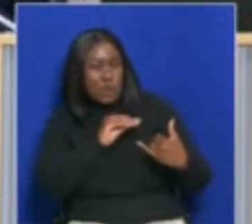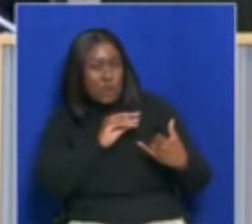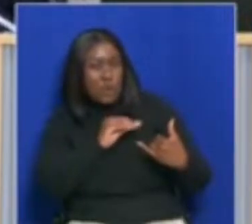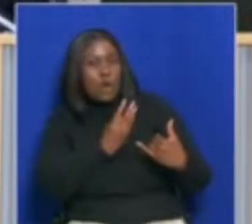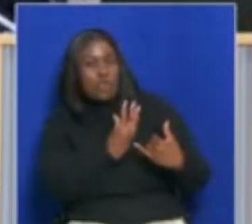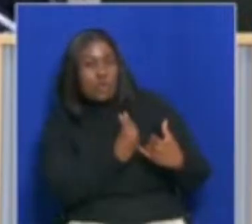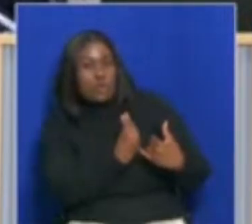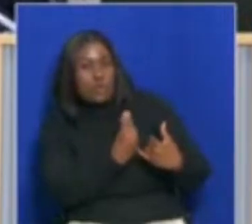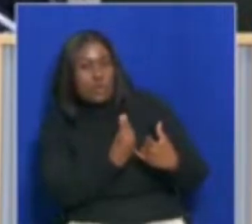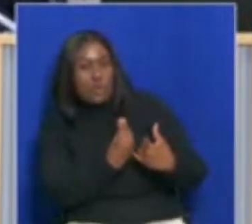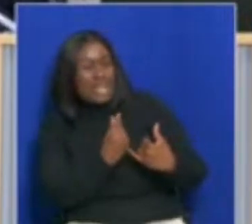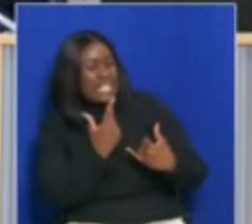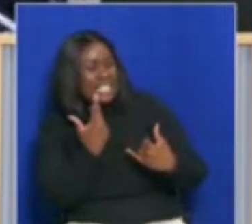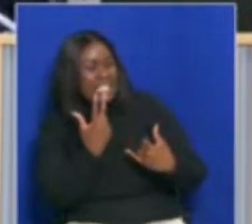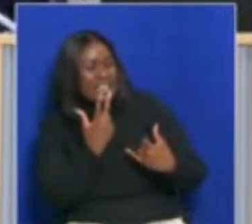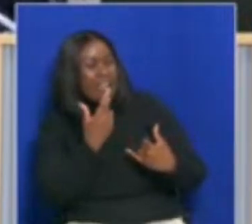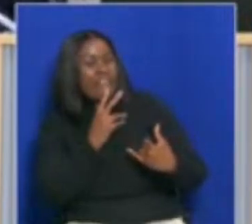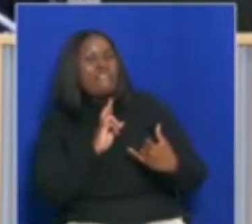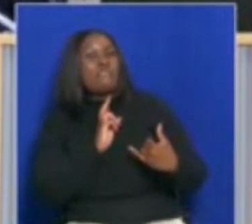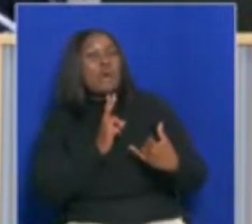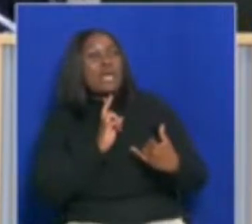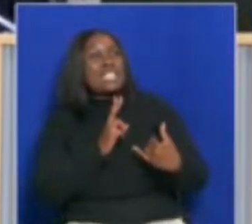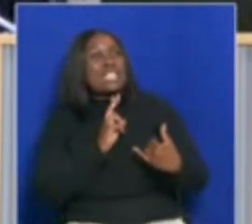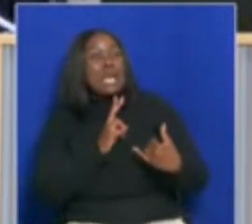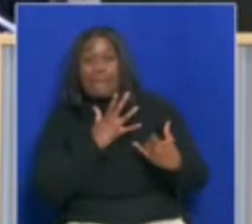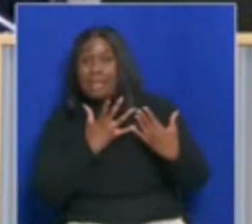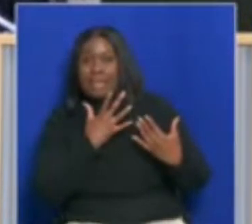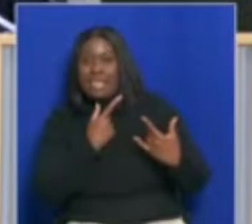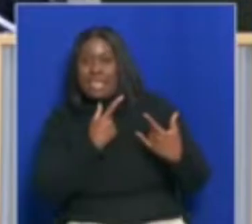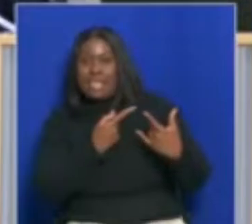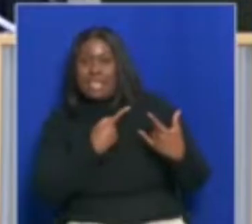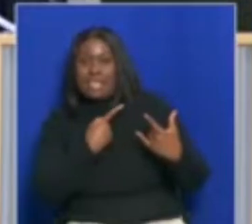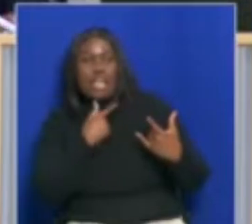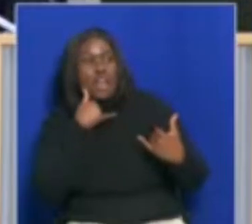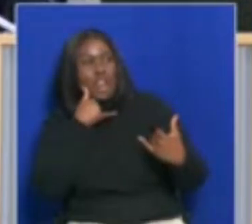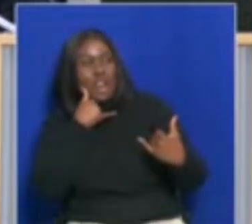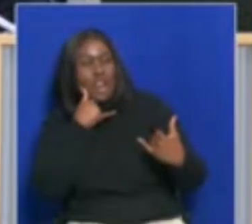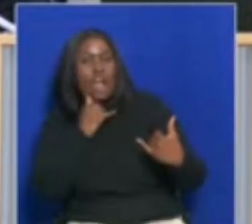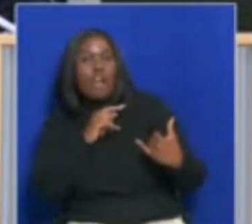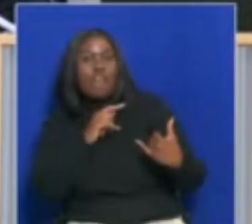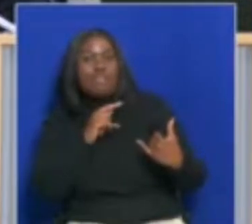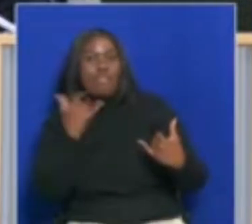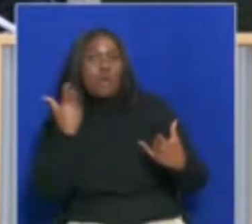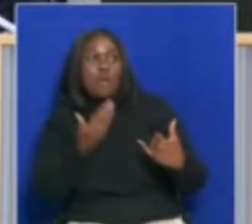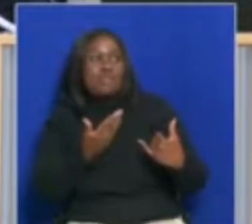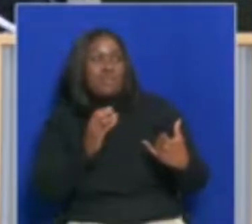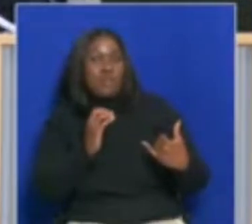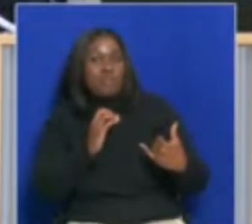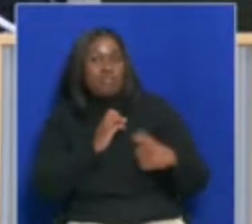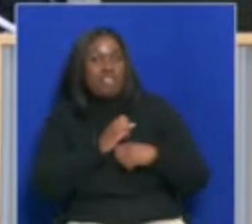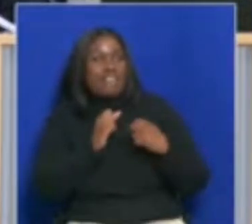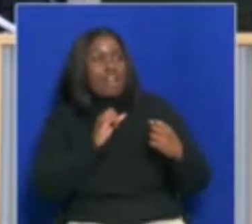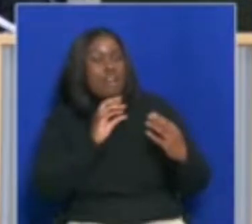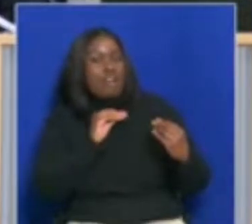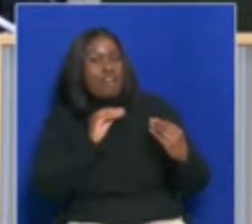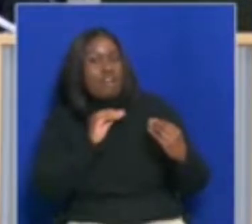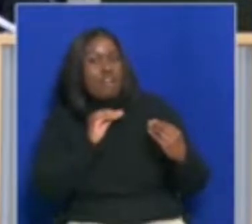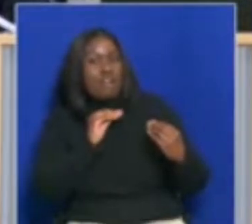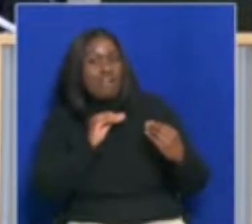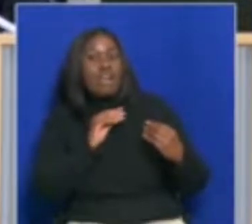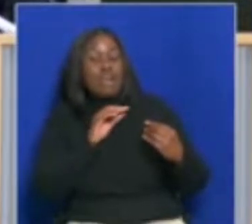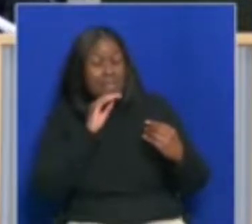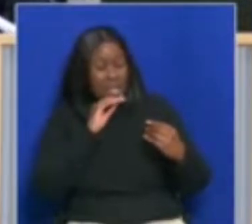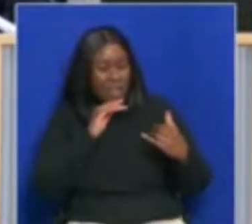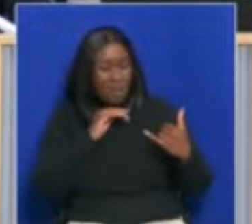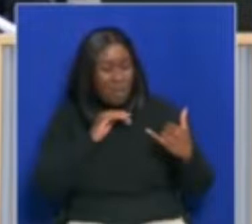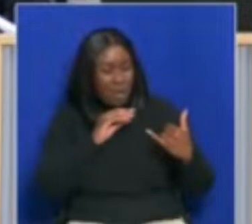don't talk to all the time. So you may, for a few seconds, not recognize the voice, but